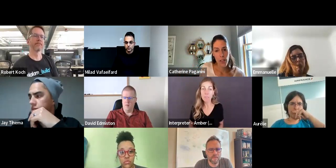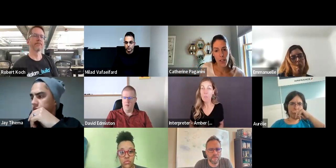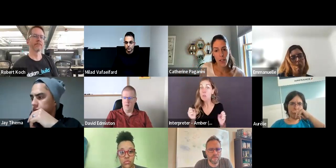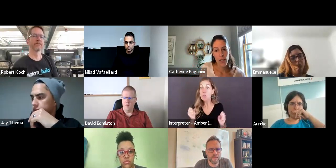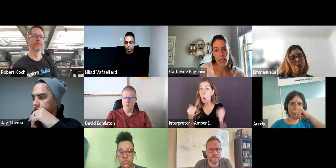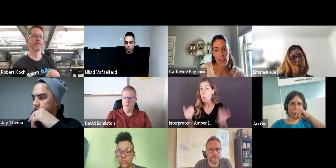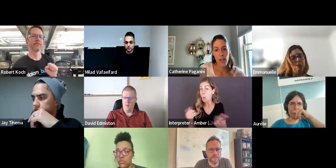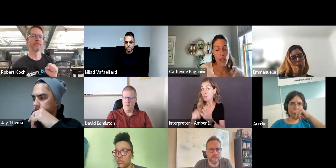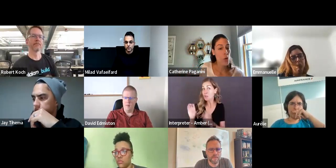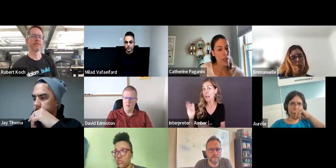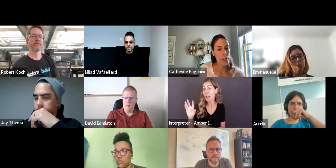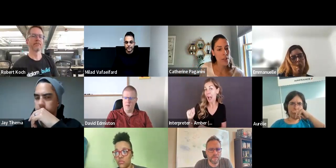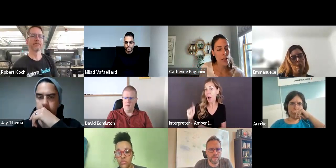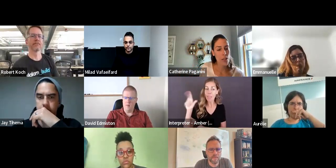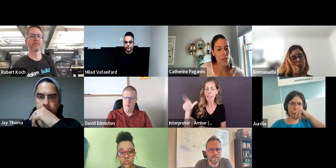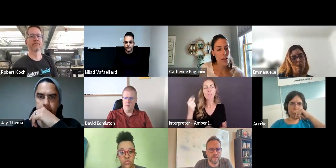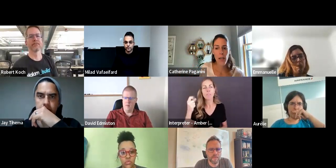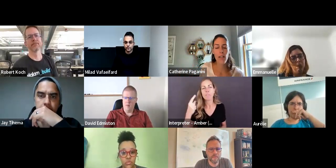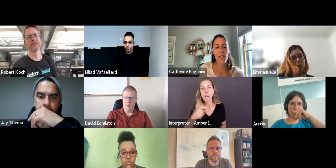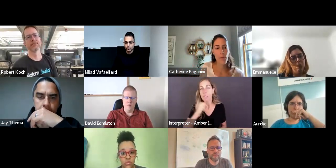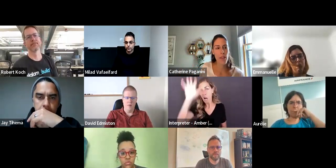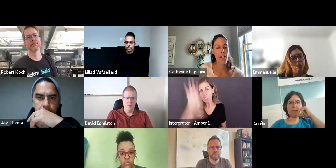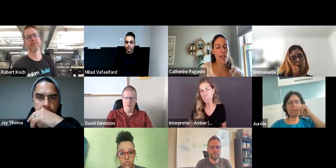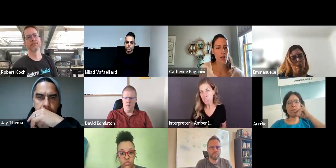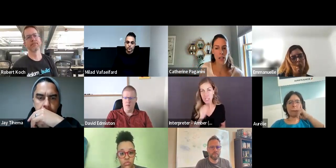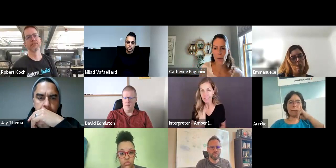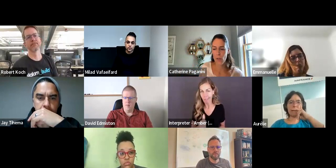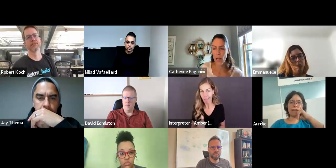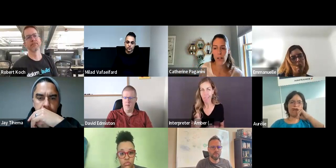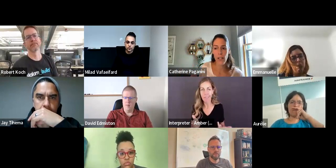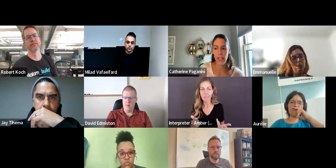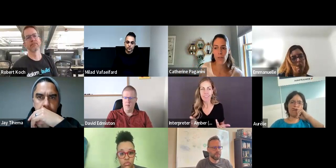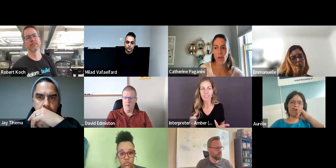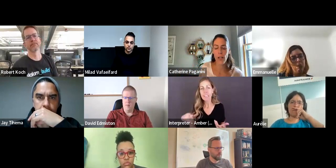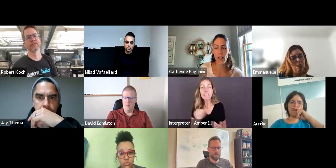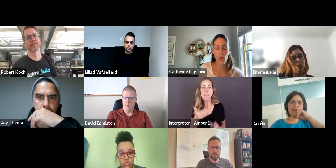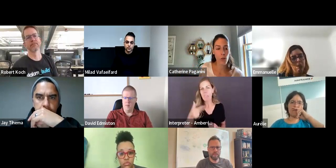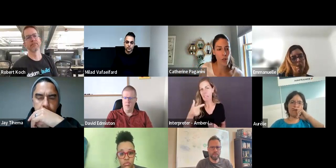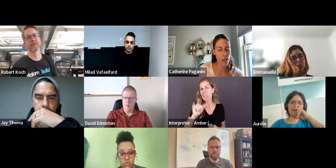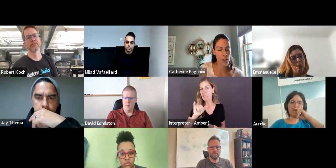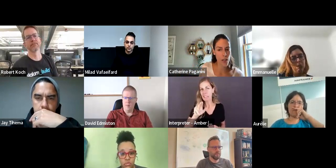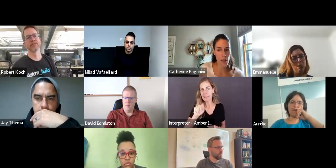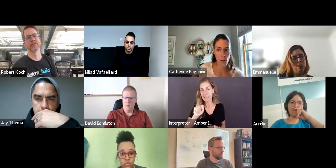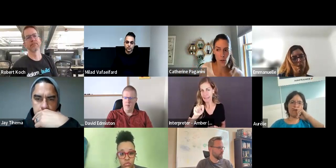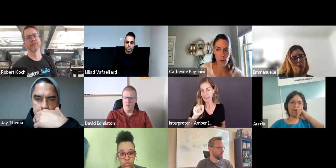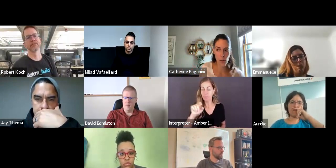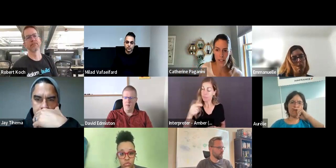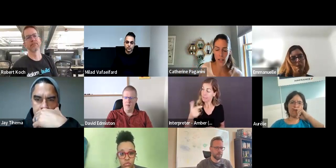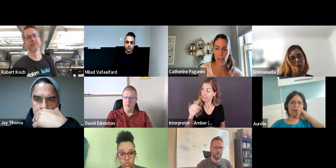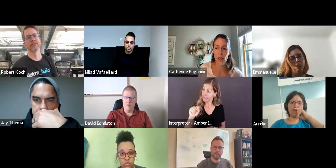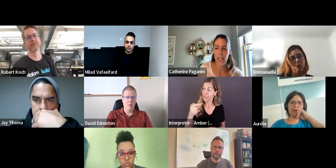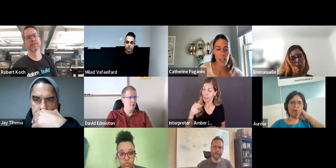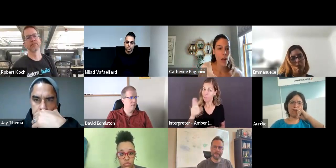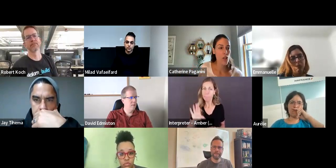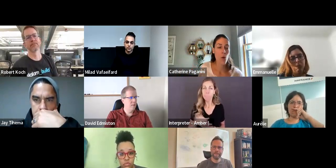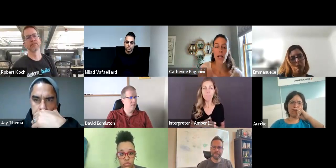too. It's a much shorter document. Same thing. It's on GitHub as well. The link for the Google Doc